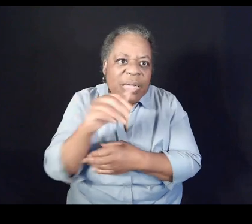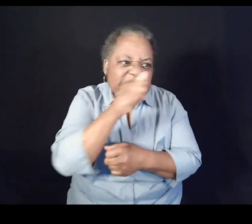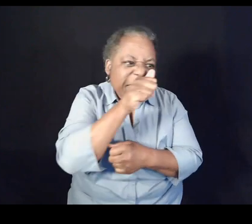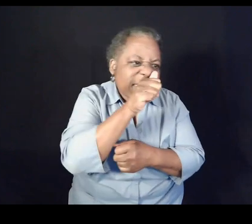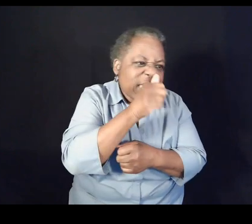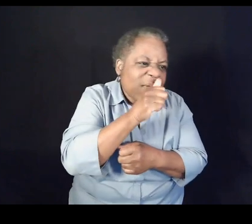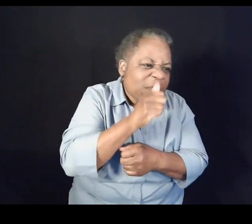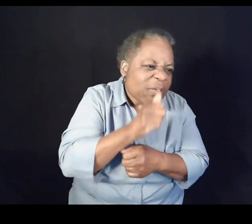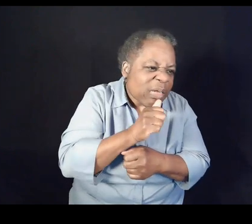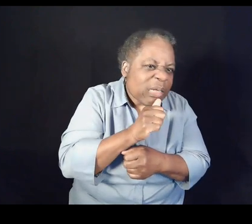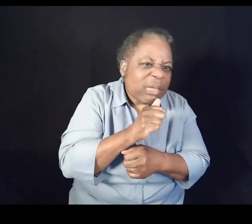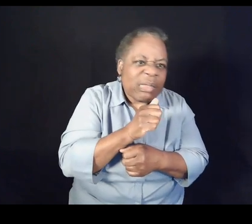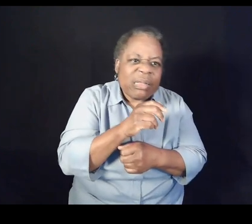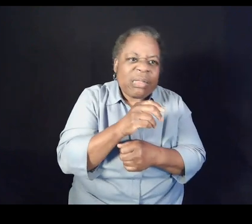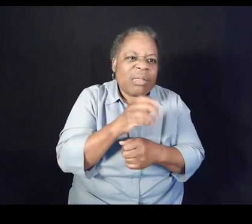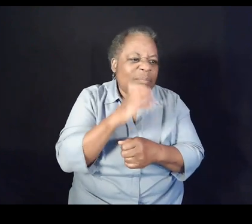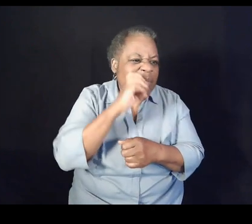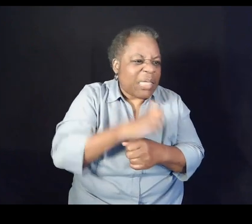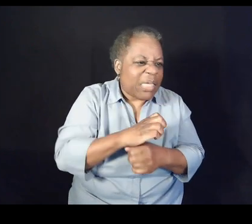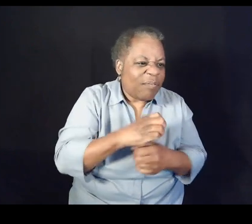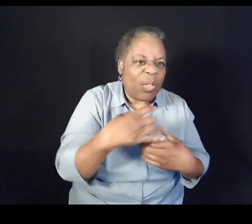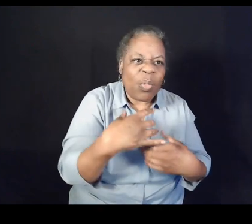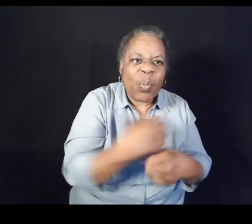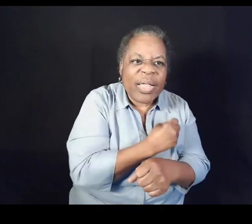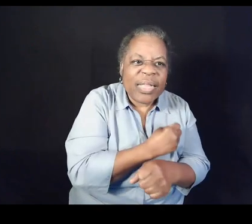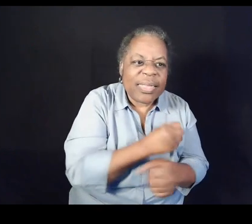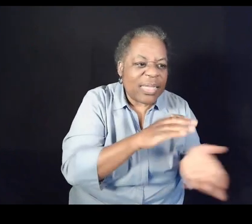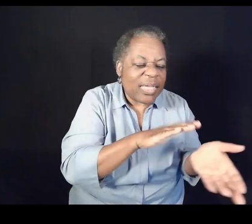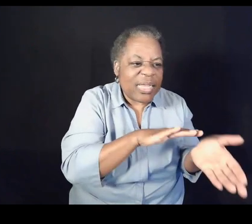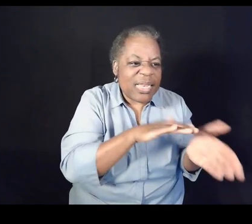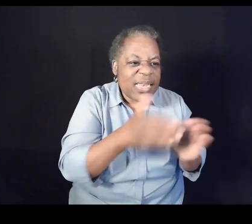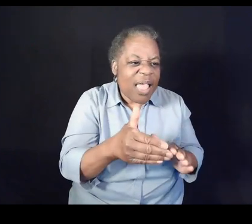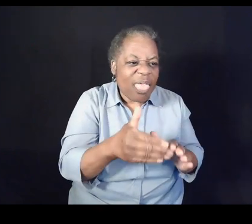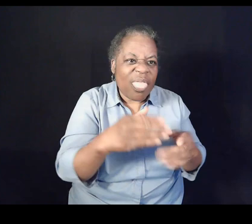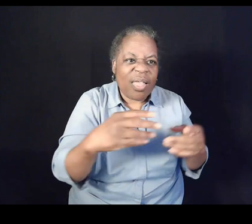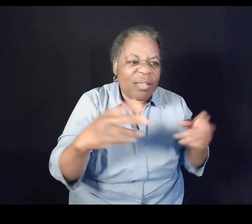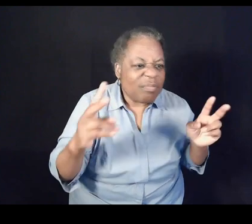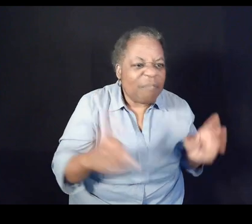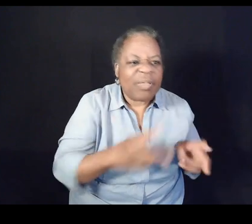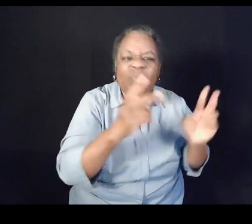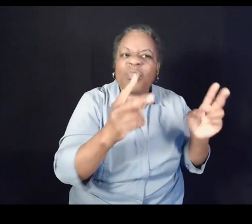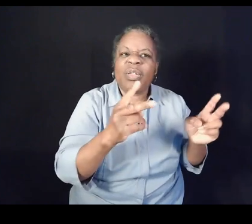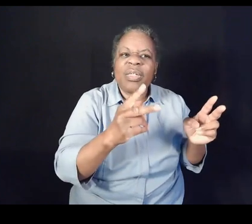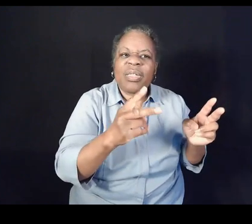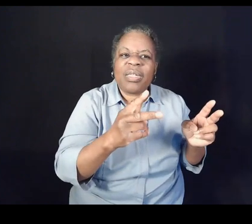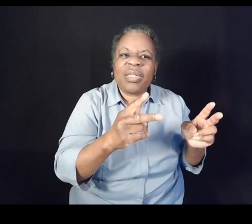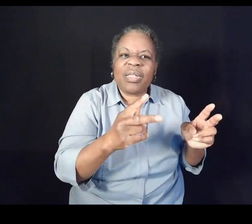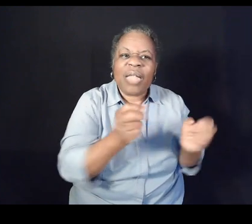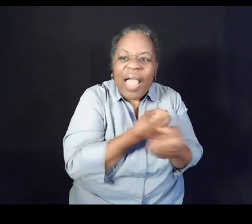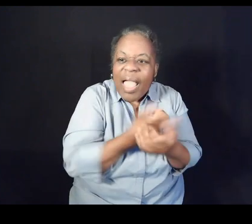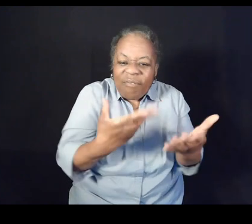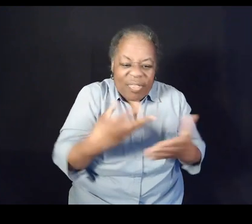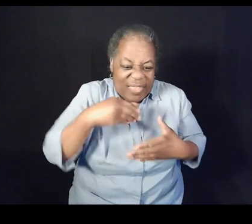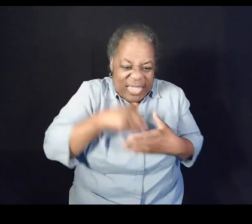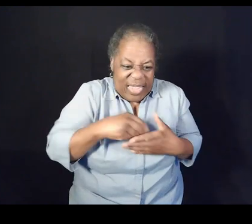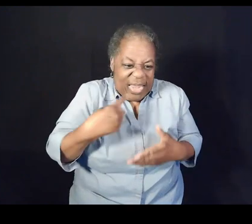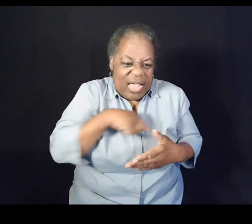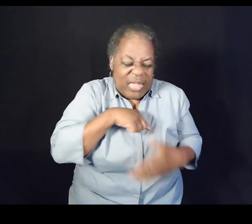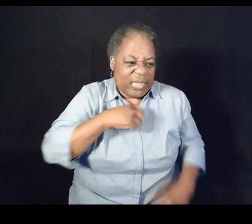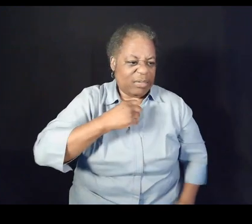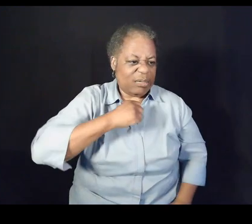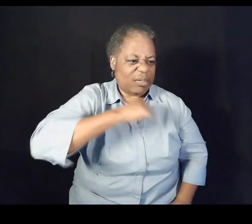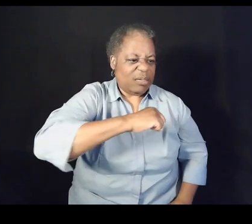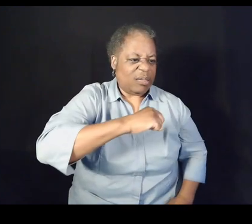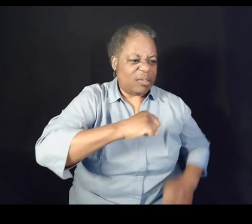pointless, evil wins, and death has the last word. And everything in us rebels